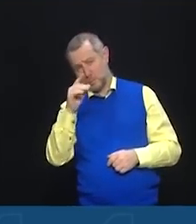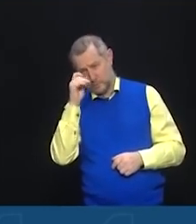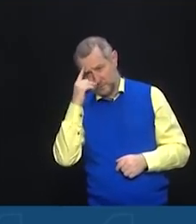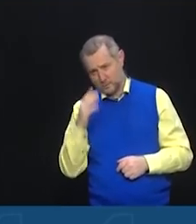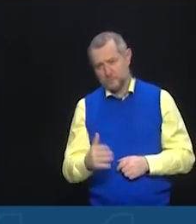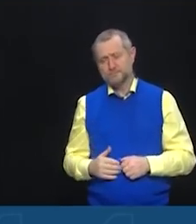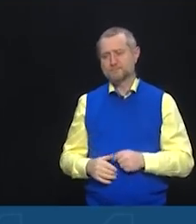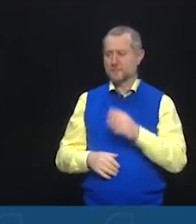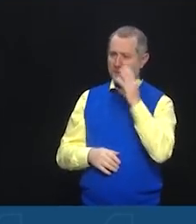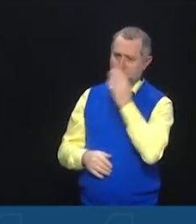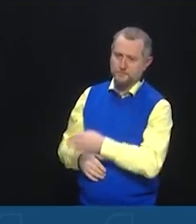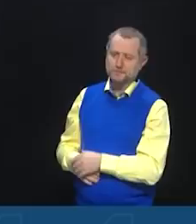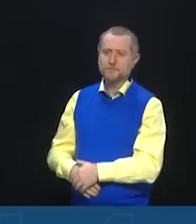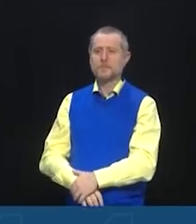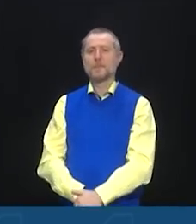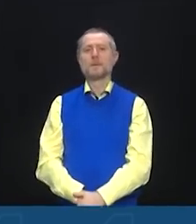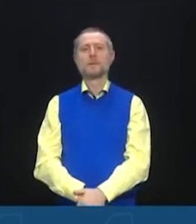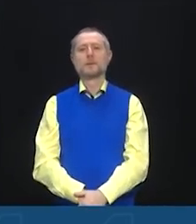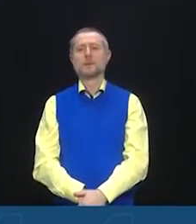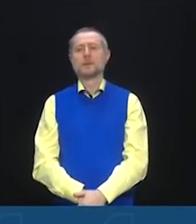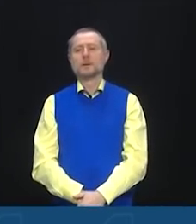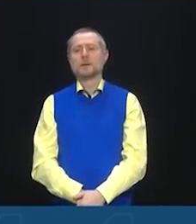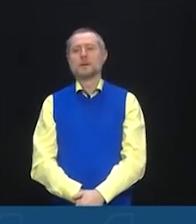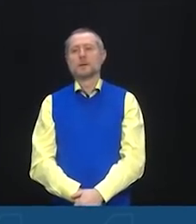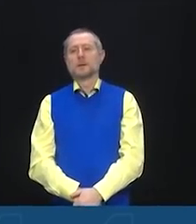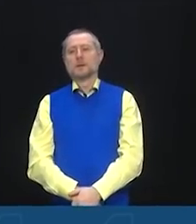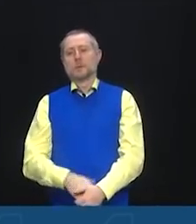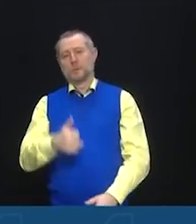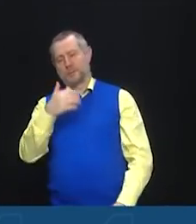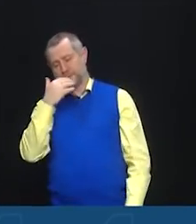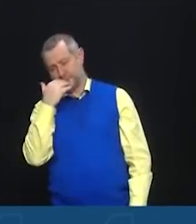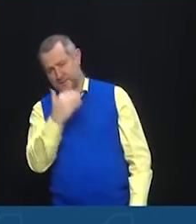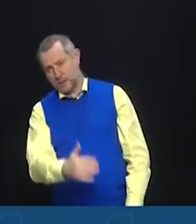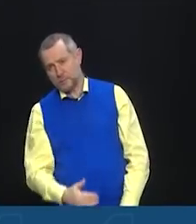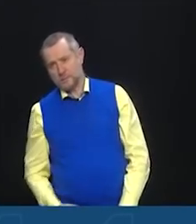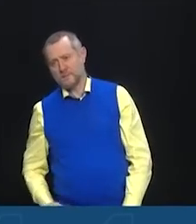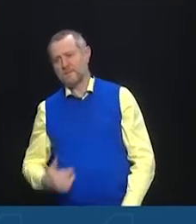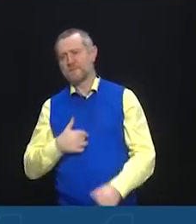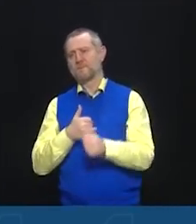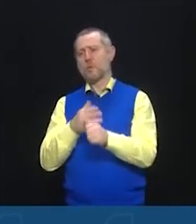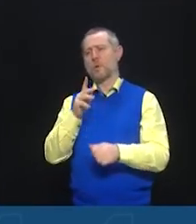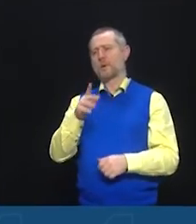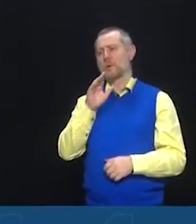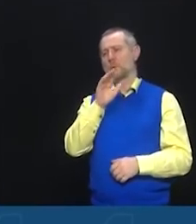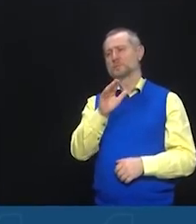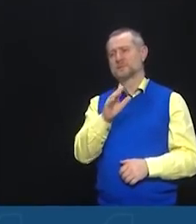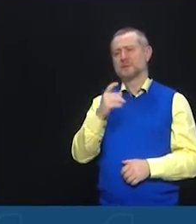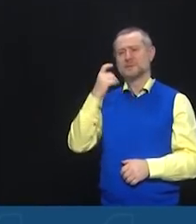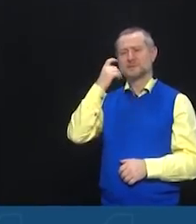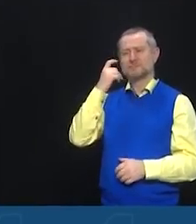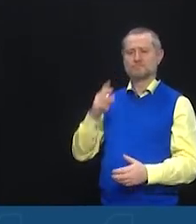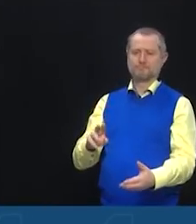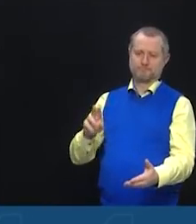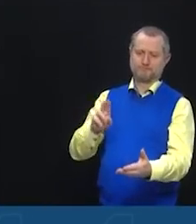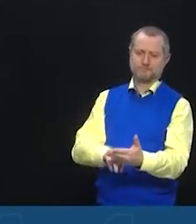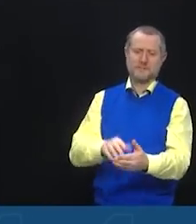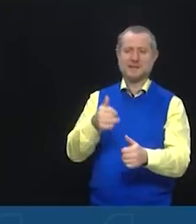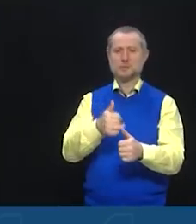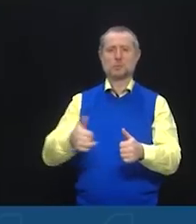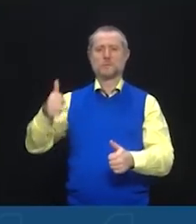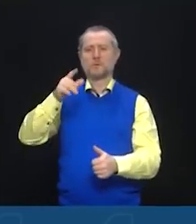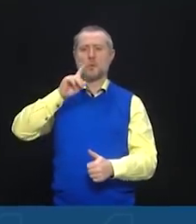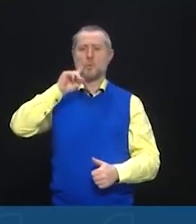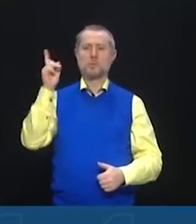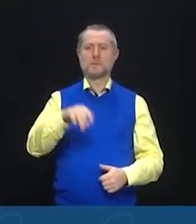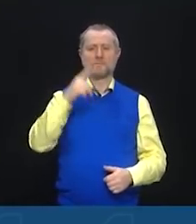you? Doing good, thanks. I wanted to follow up on your executive order targeting Russian business. I wanted to